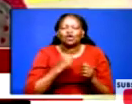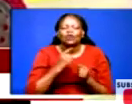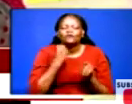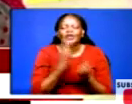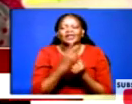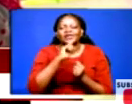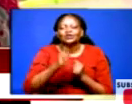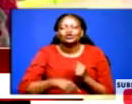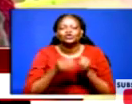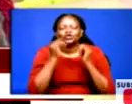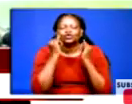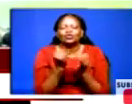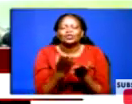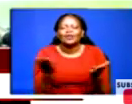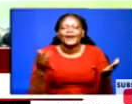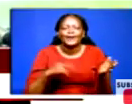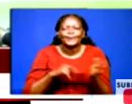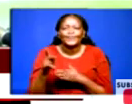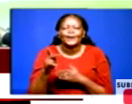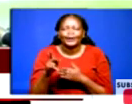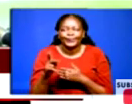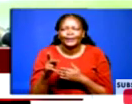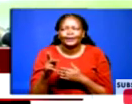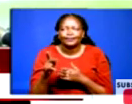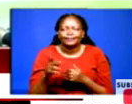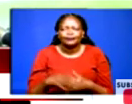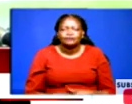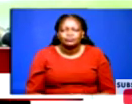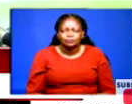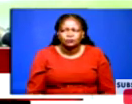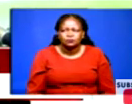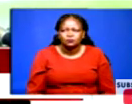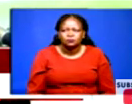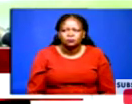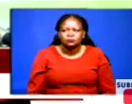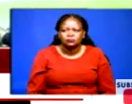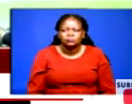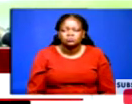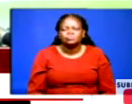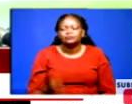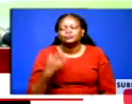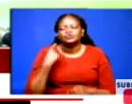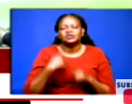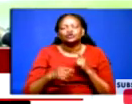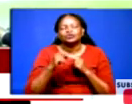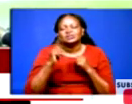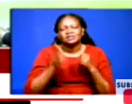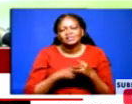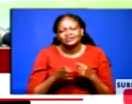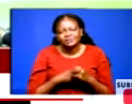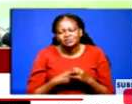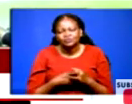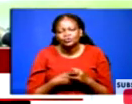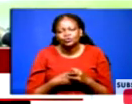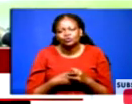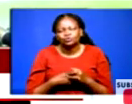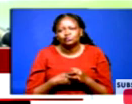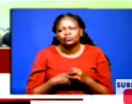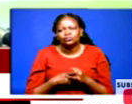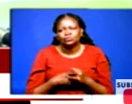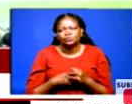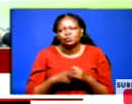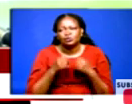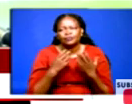devices bought to replace faulty ones. For example, ballot papers in 2017 were paying about 150 shillings per ballot